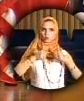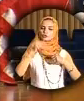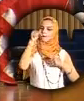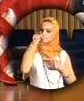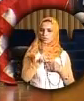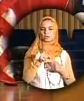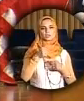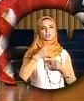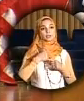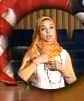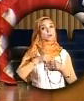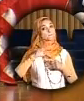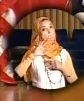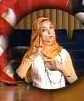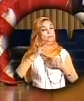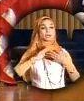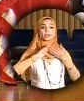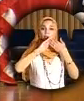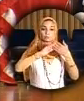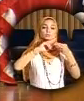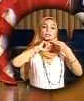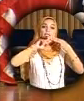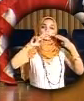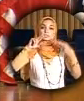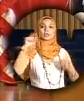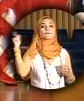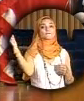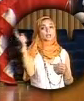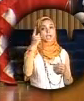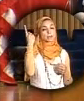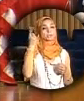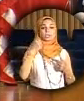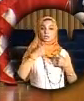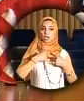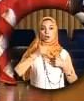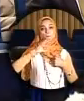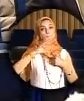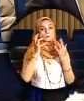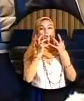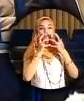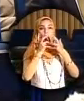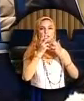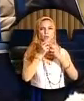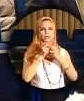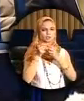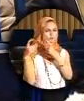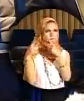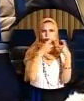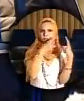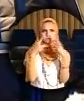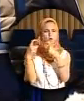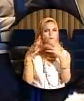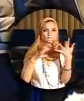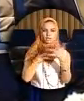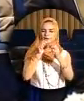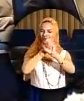that emanated from this forum has put into practice the dreams and aspirations for these young leaders of using ICT